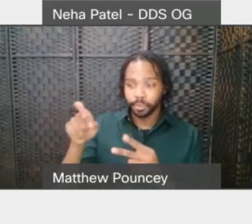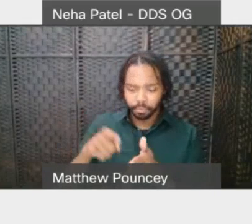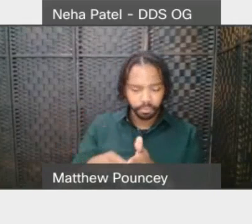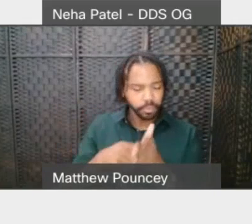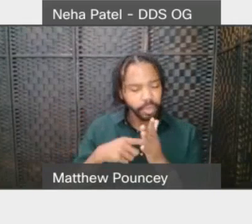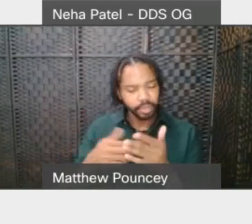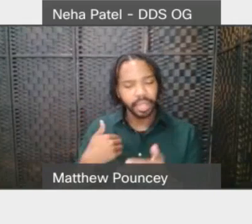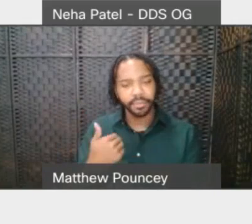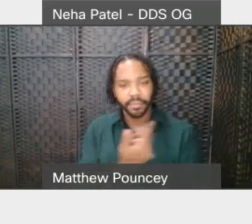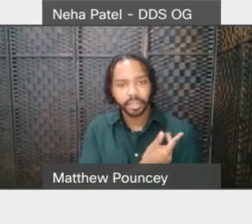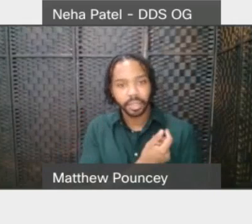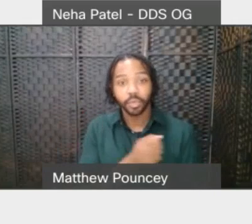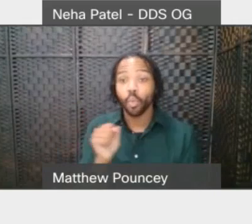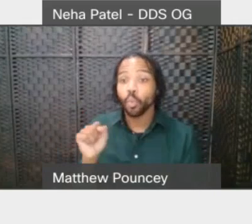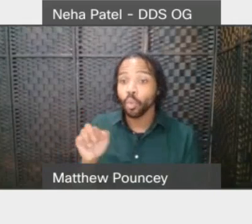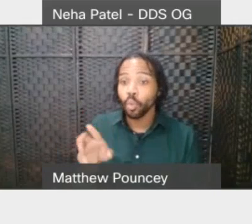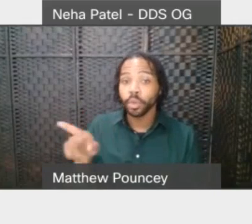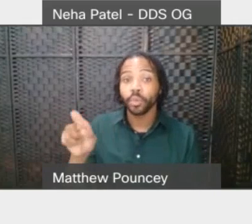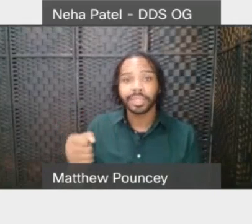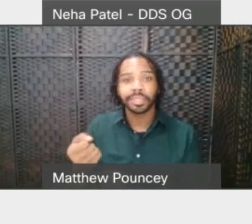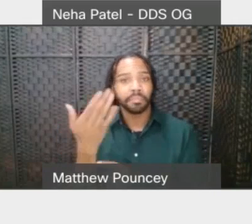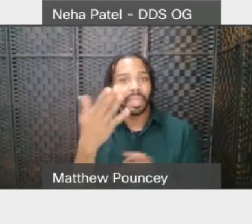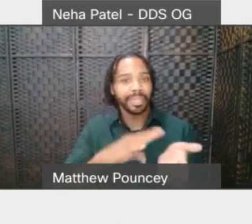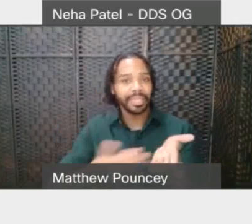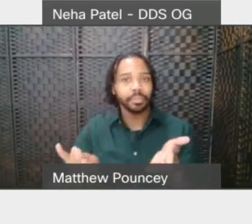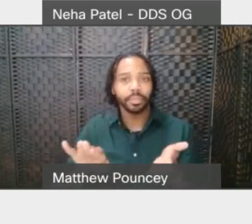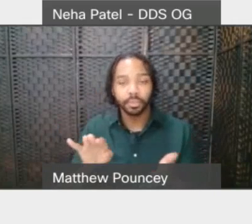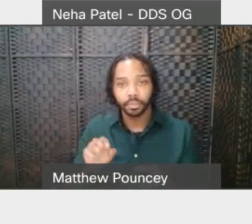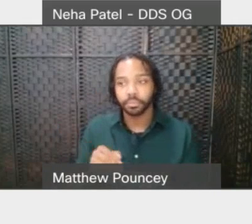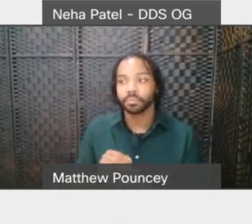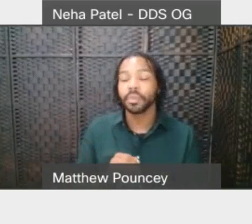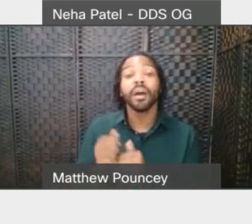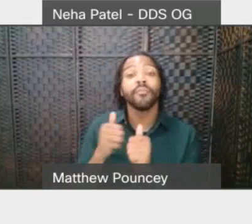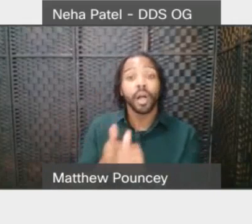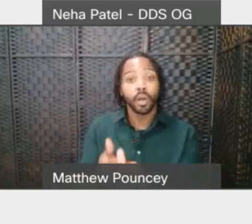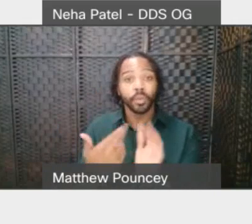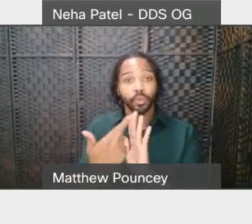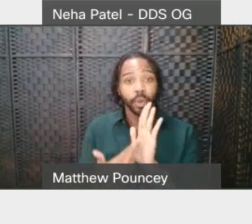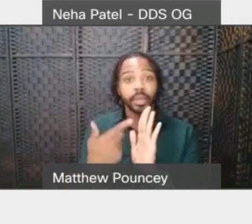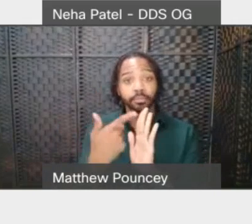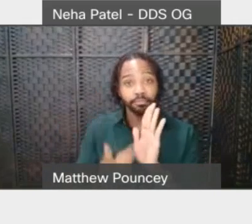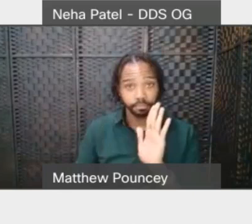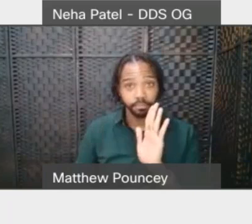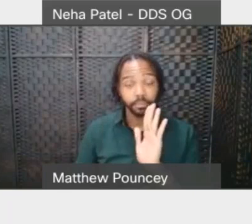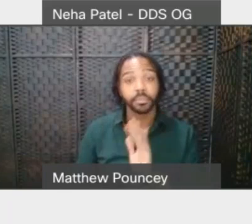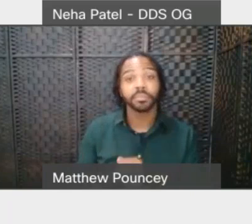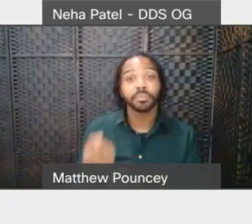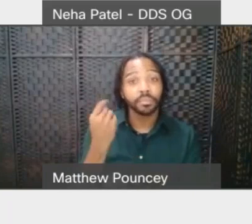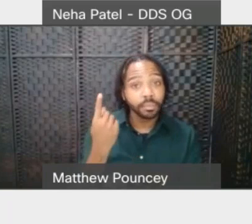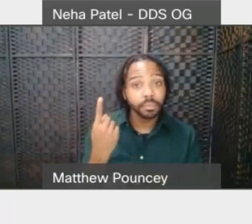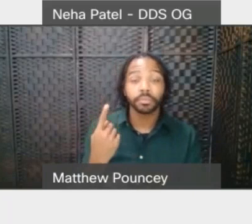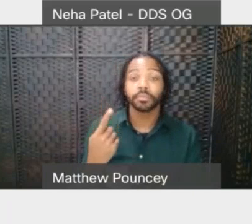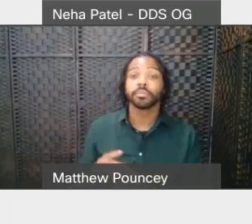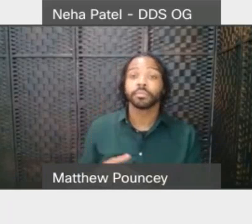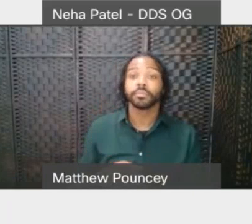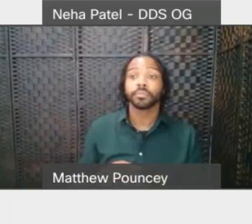submit a exemption provided under the regs. Whether DC Health is going